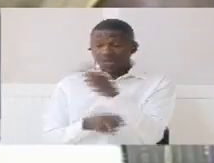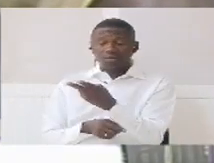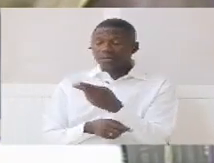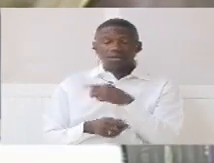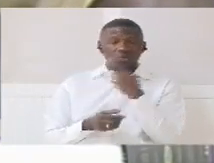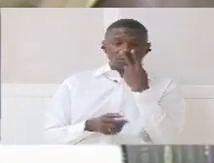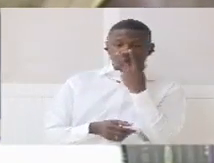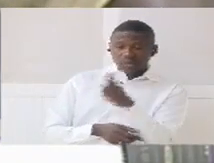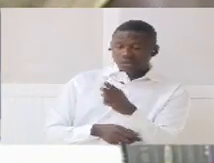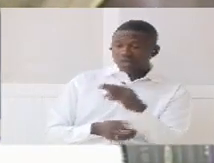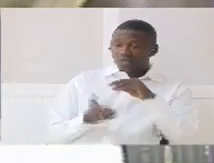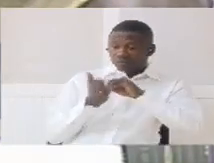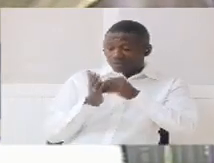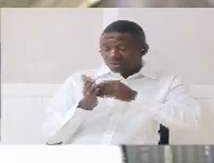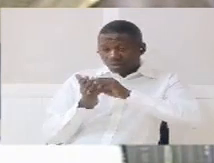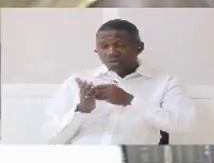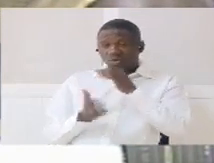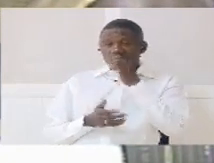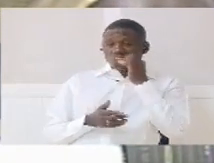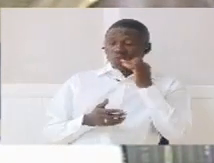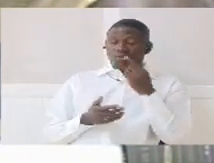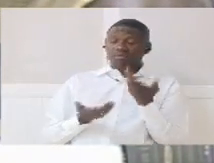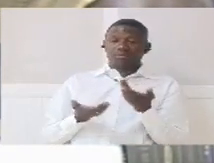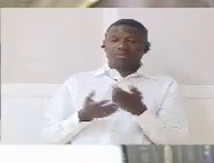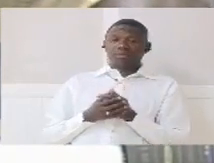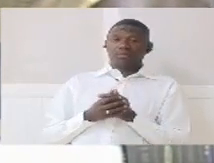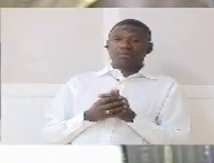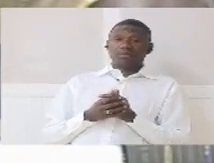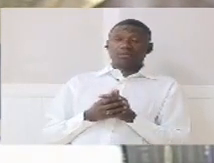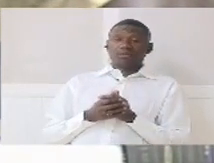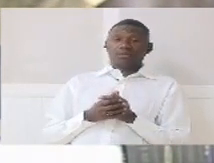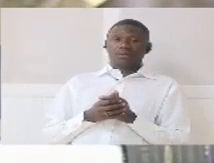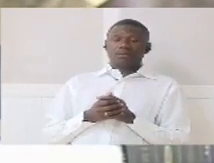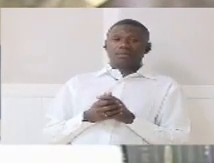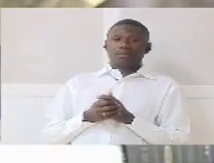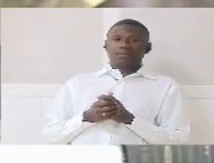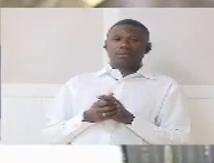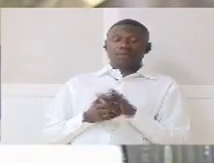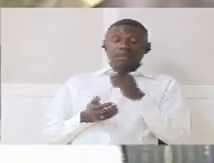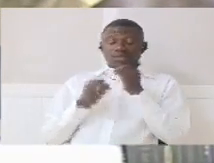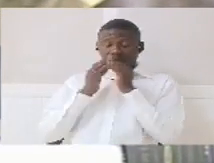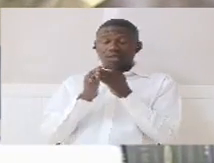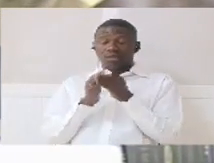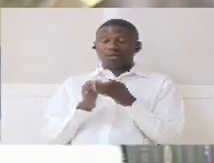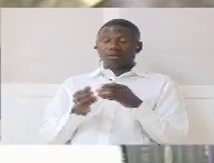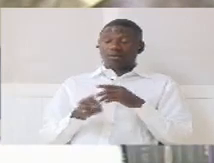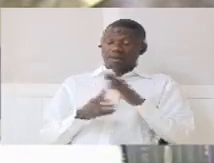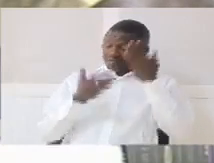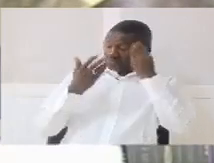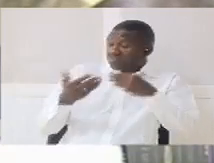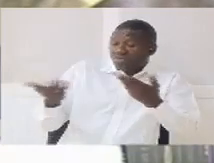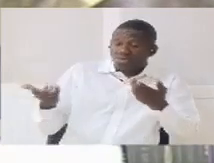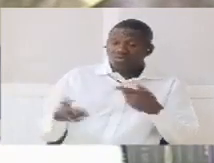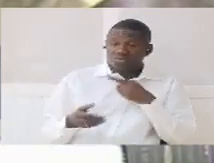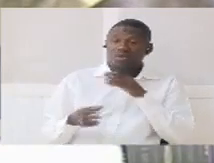the person in question. I have not seen the cannabis also. But I will take the responsibility because I'm the officer in charge. He said, despite, I will take the